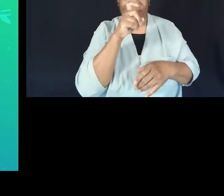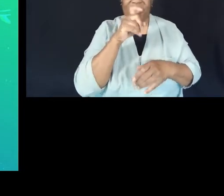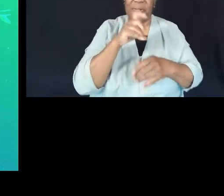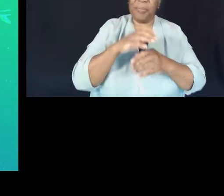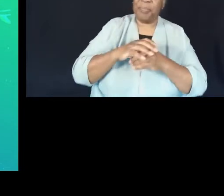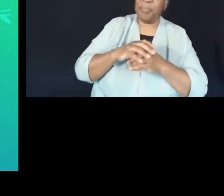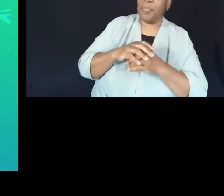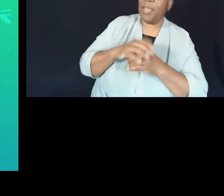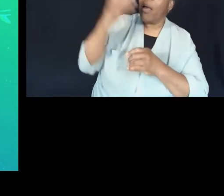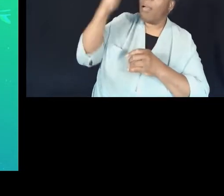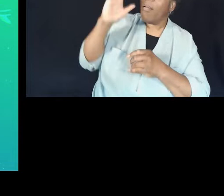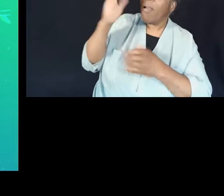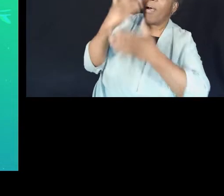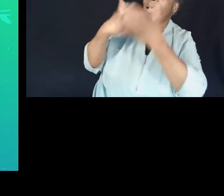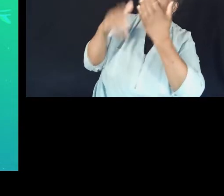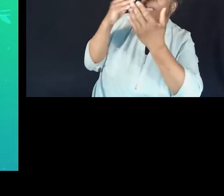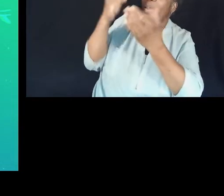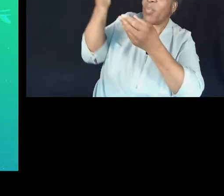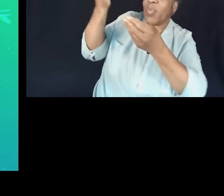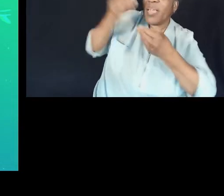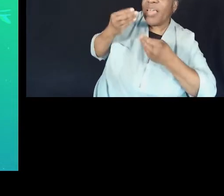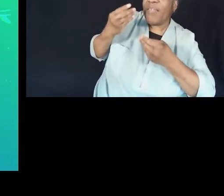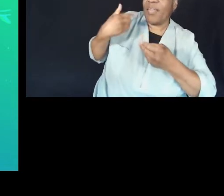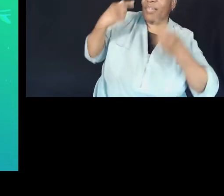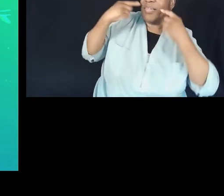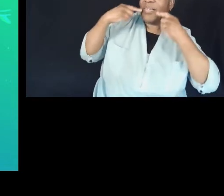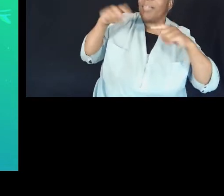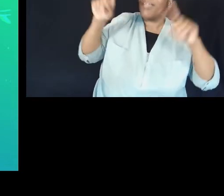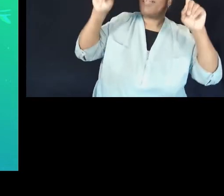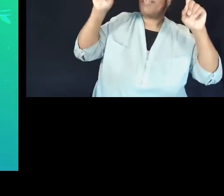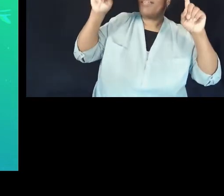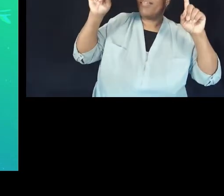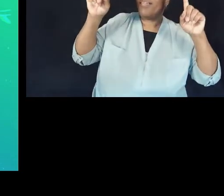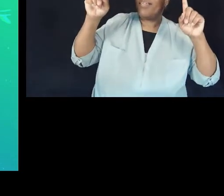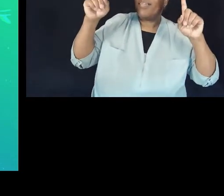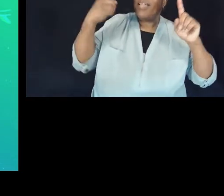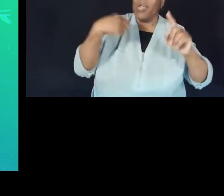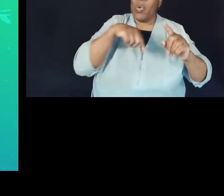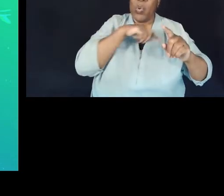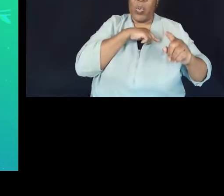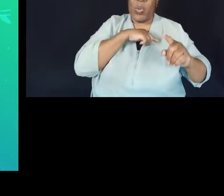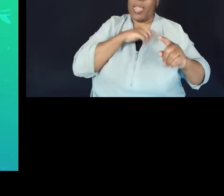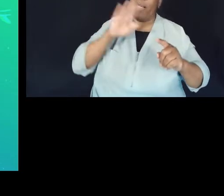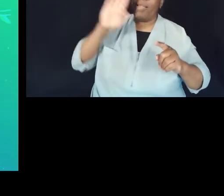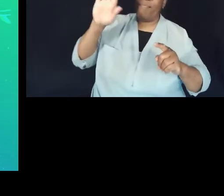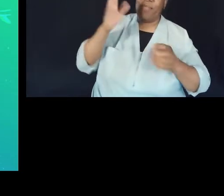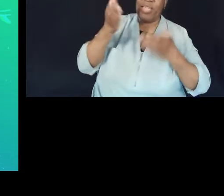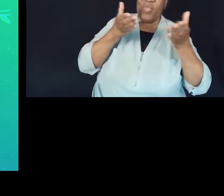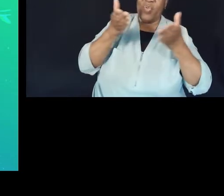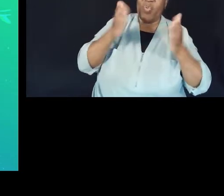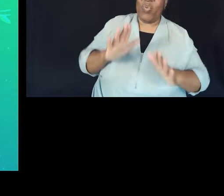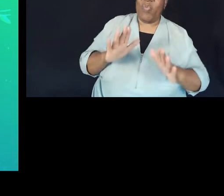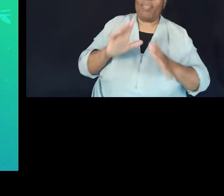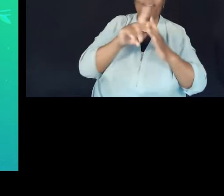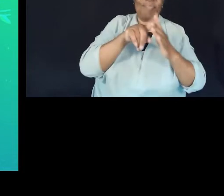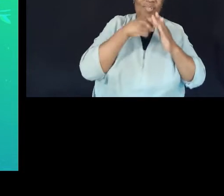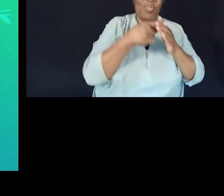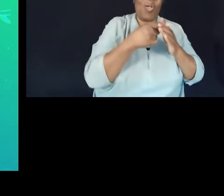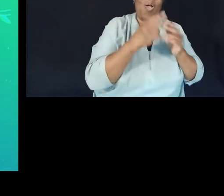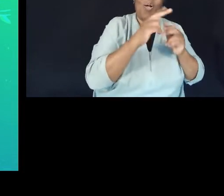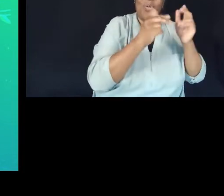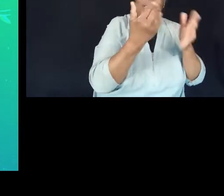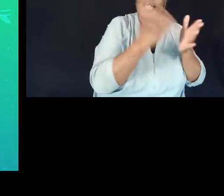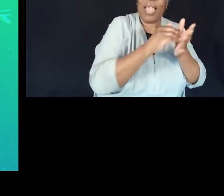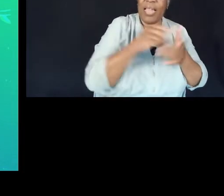of heaven will give us success. We, his servants, will start rebuilding. But as for you, you will have no share